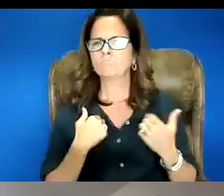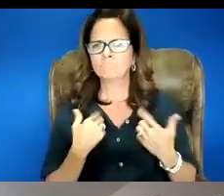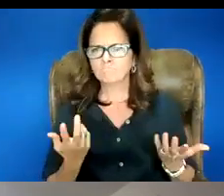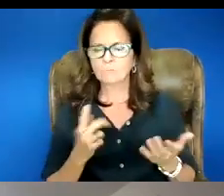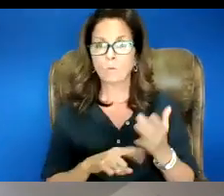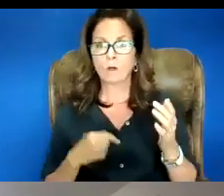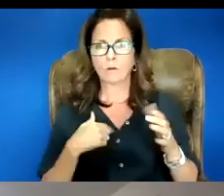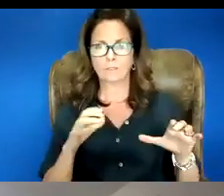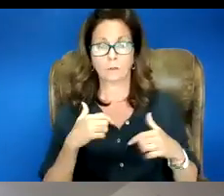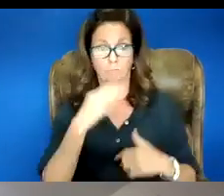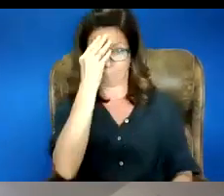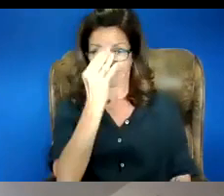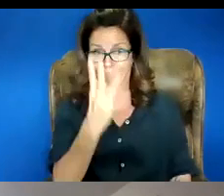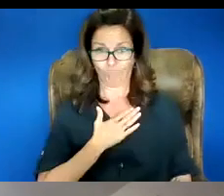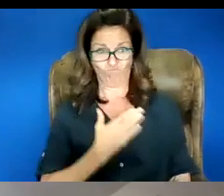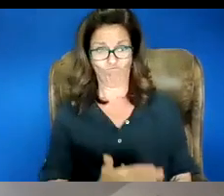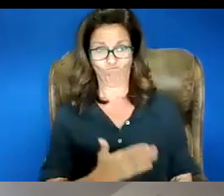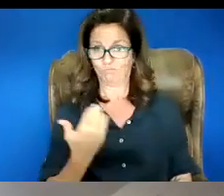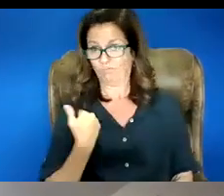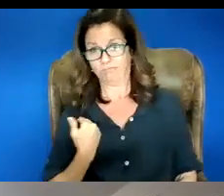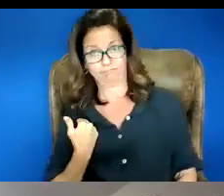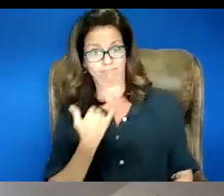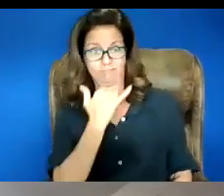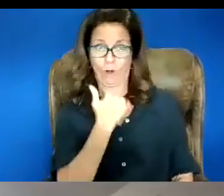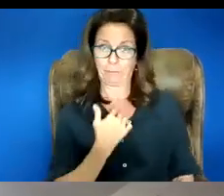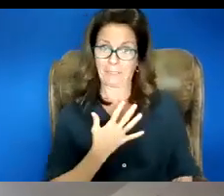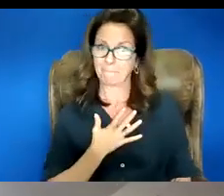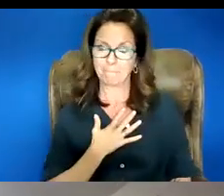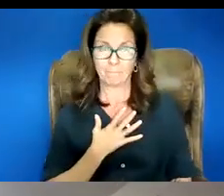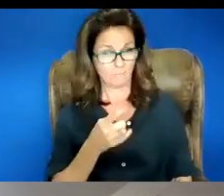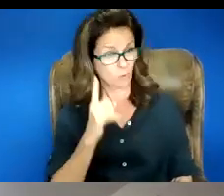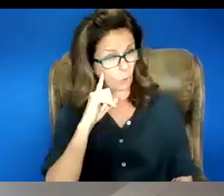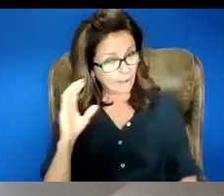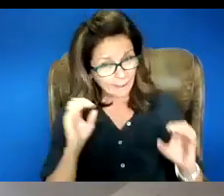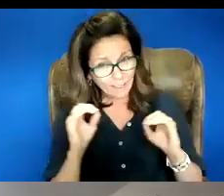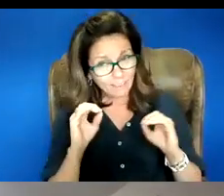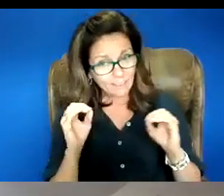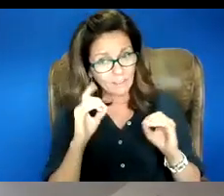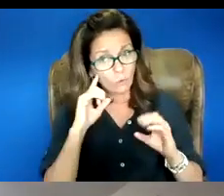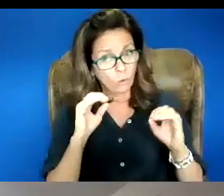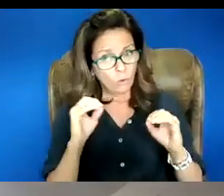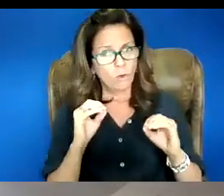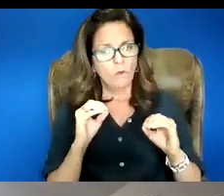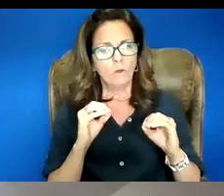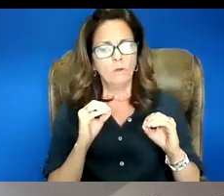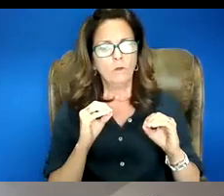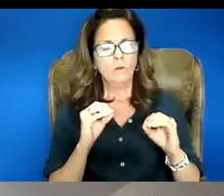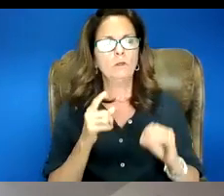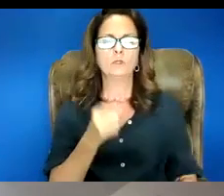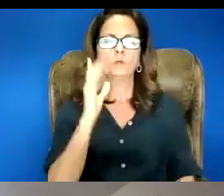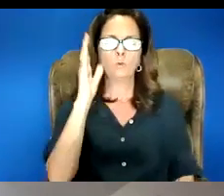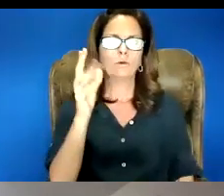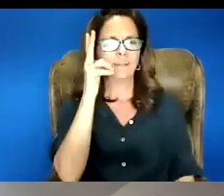That's my fault. So if you haven't heard back, you will hear